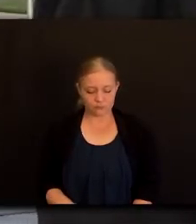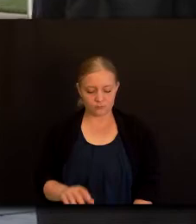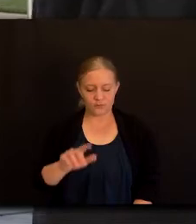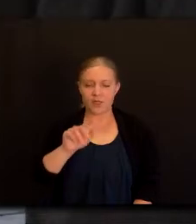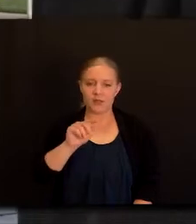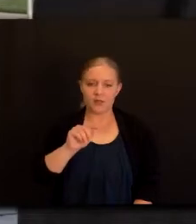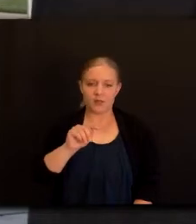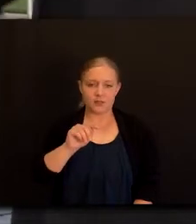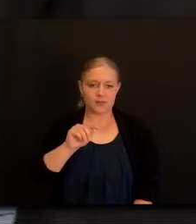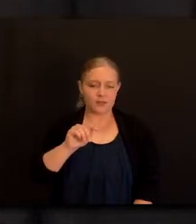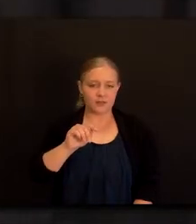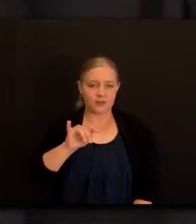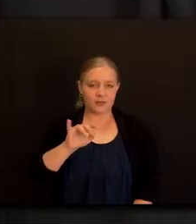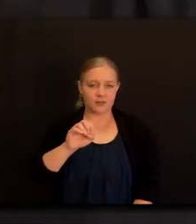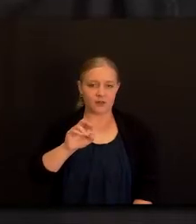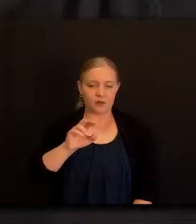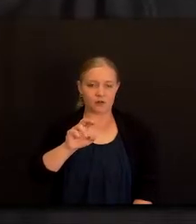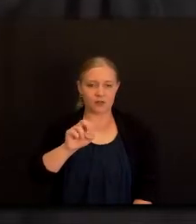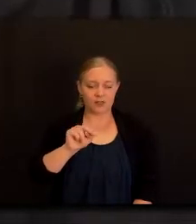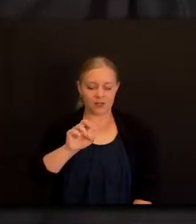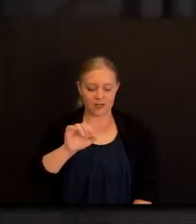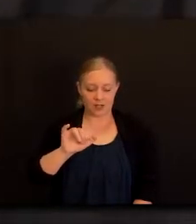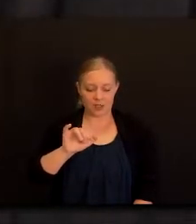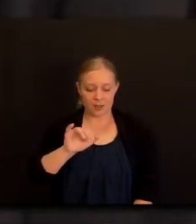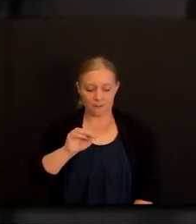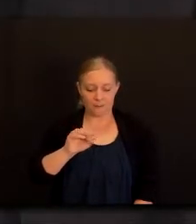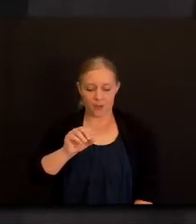Tierney R. Monroe.